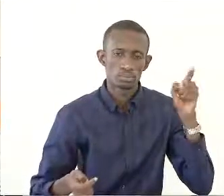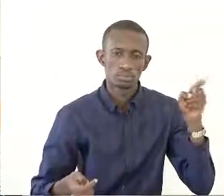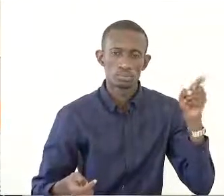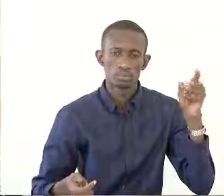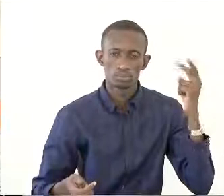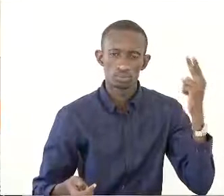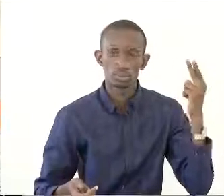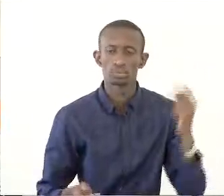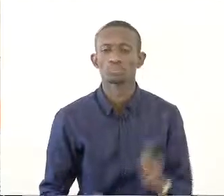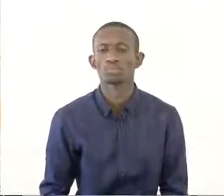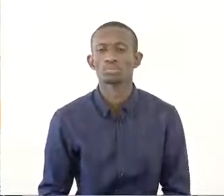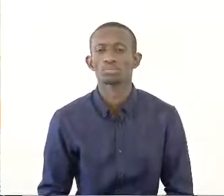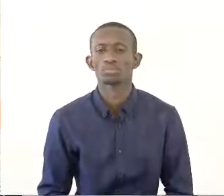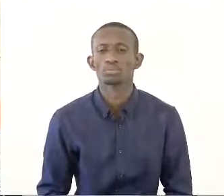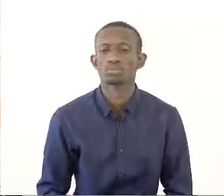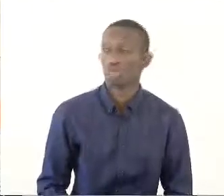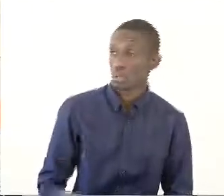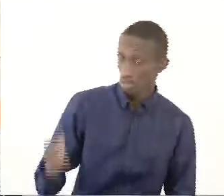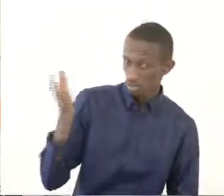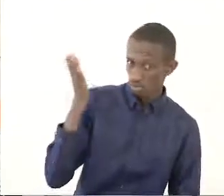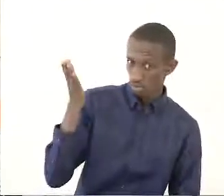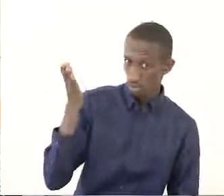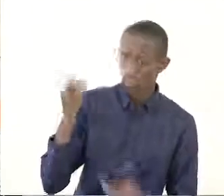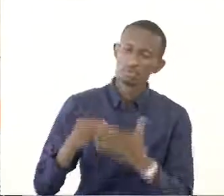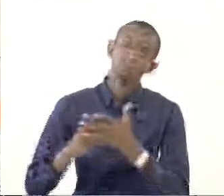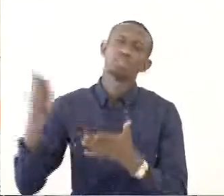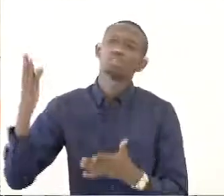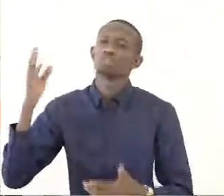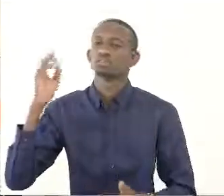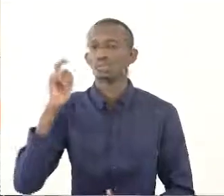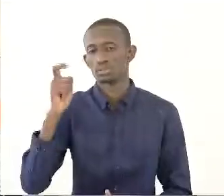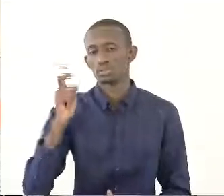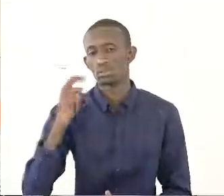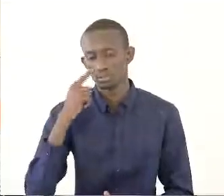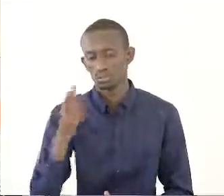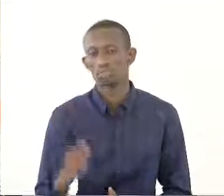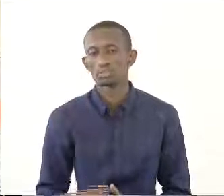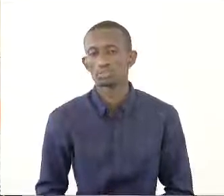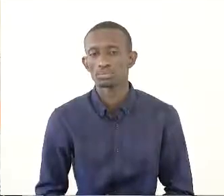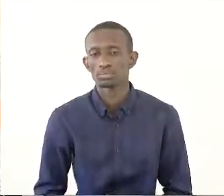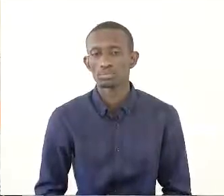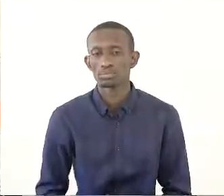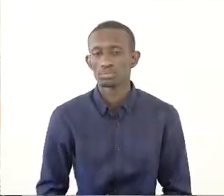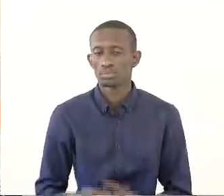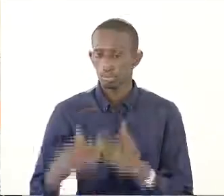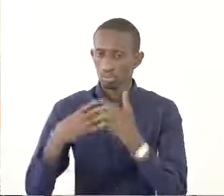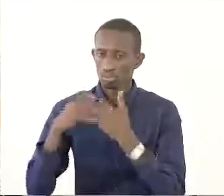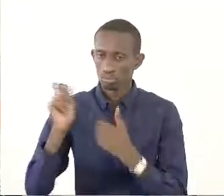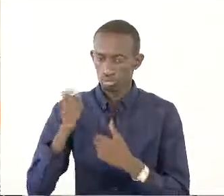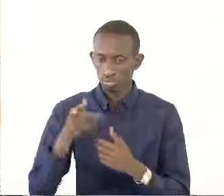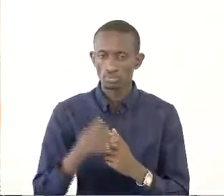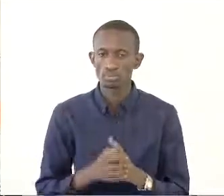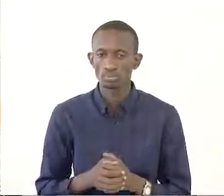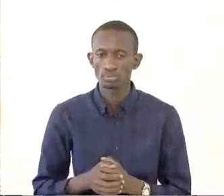2. These are the values of x you get, and we call them the roots.